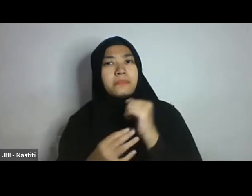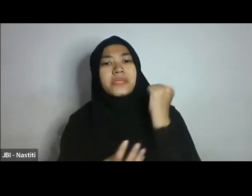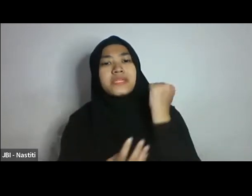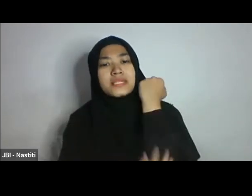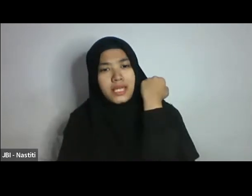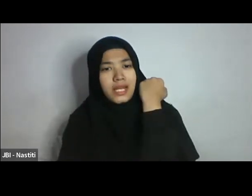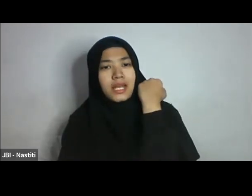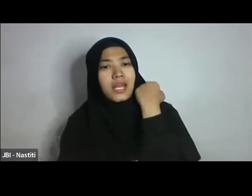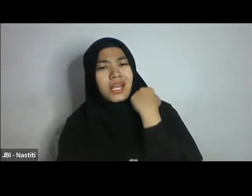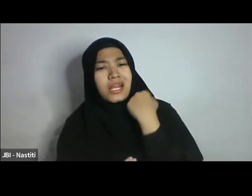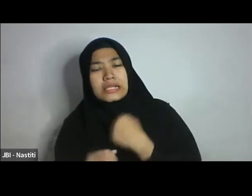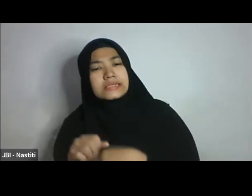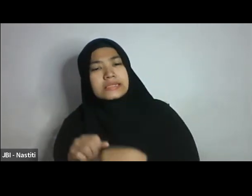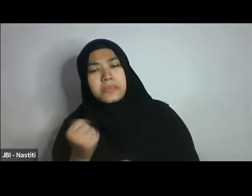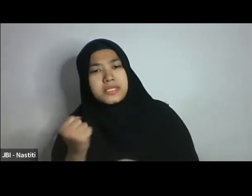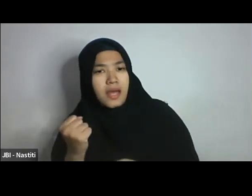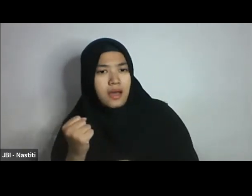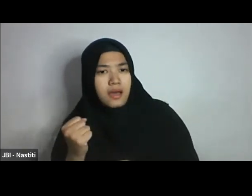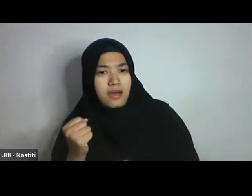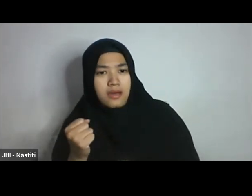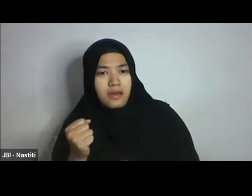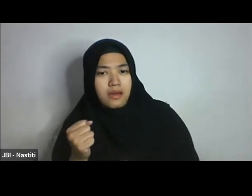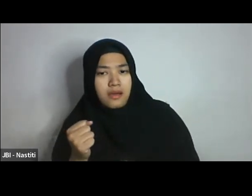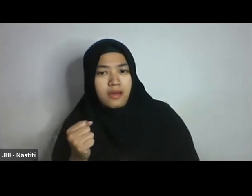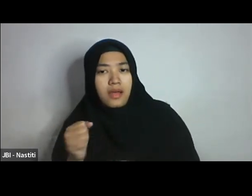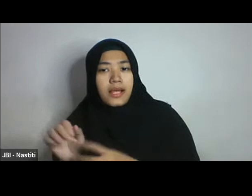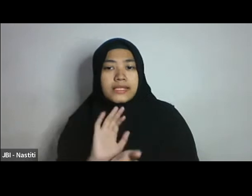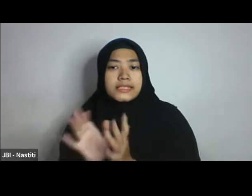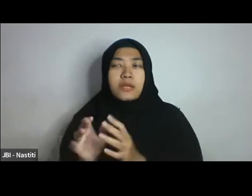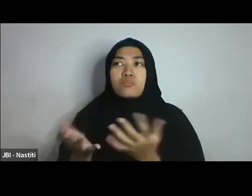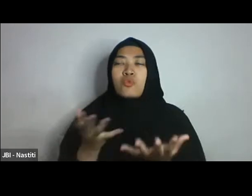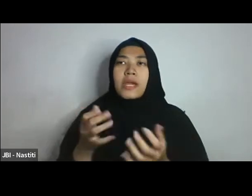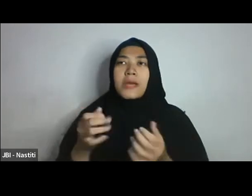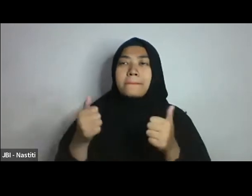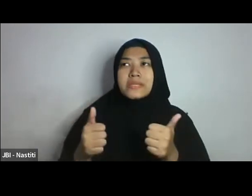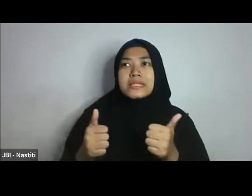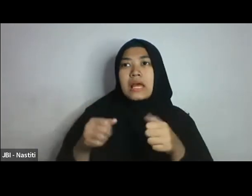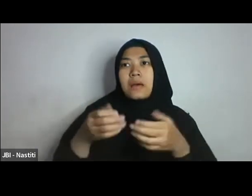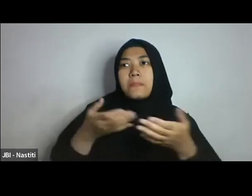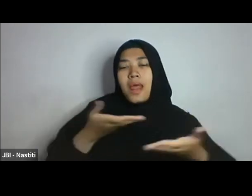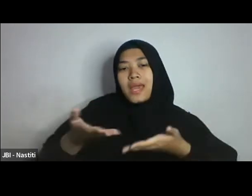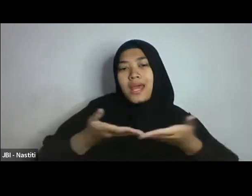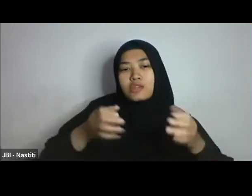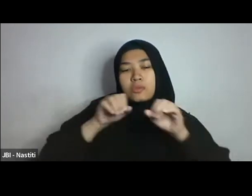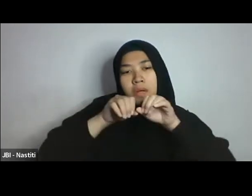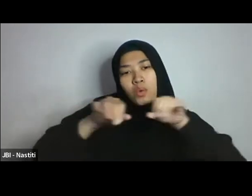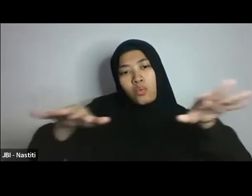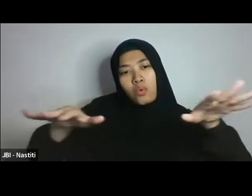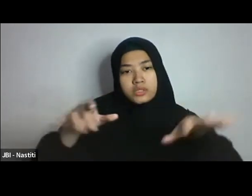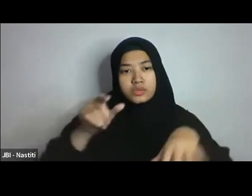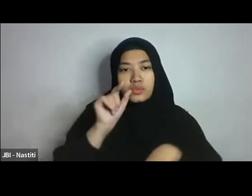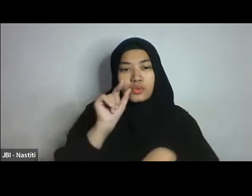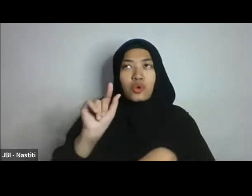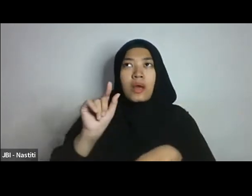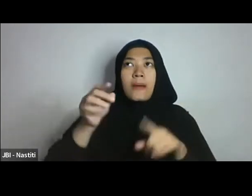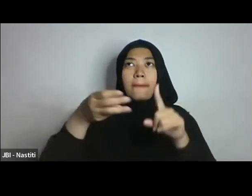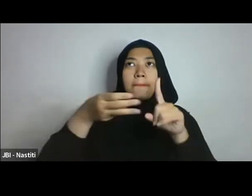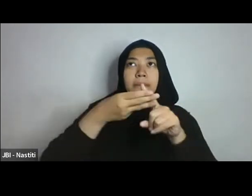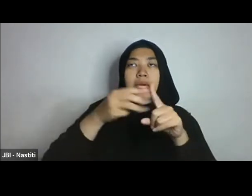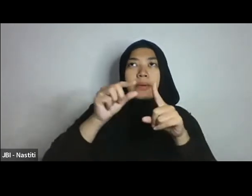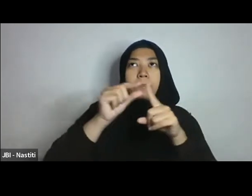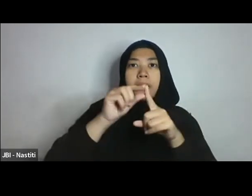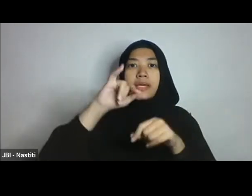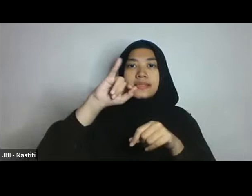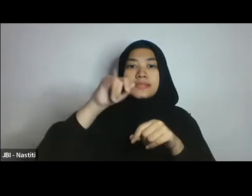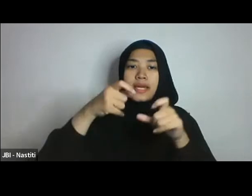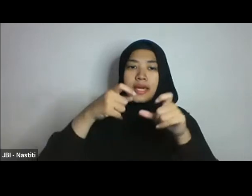funds. Now, there are things in BPJS that have to be tweaked that way. For example, transport to see a doctor and